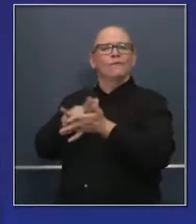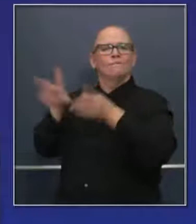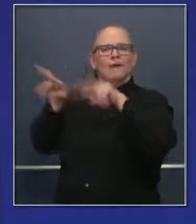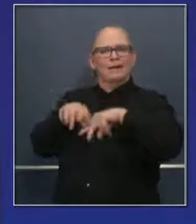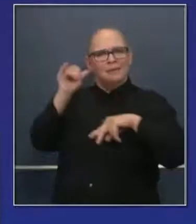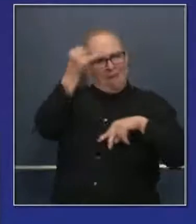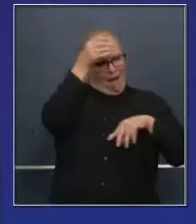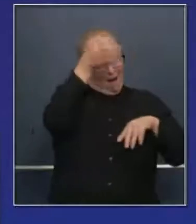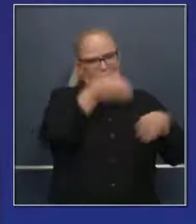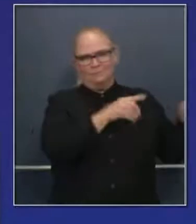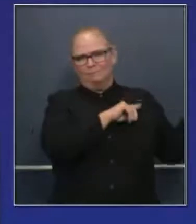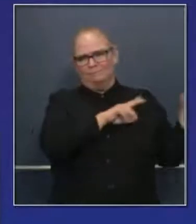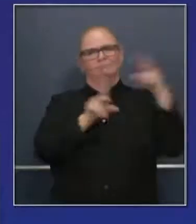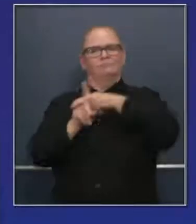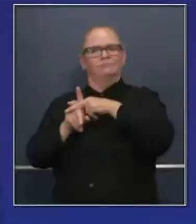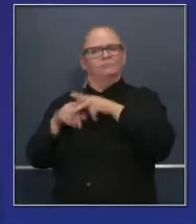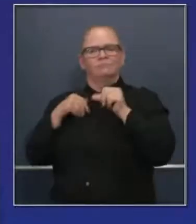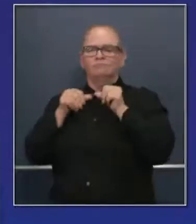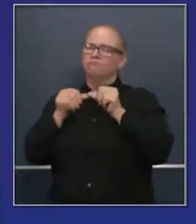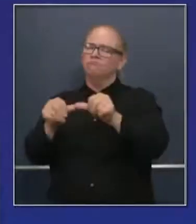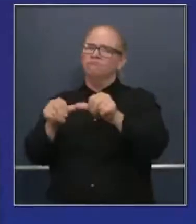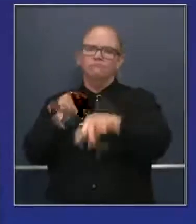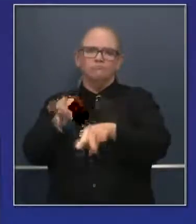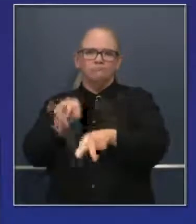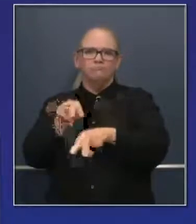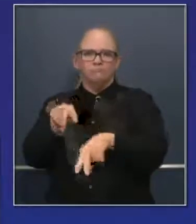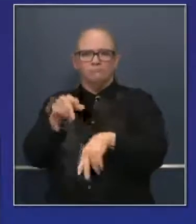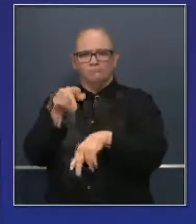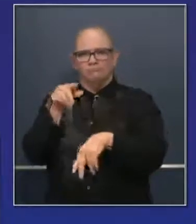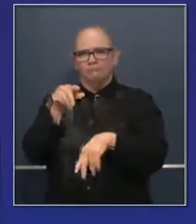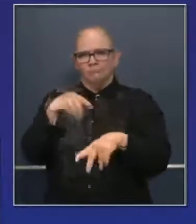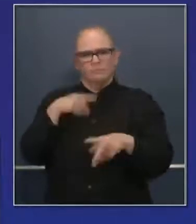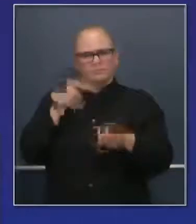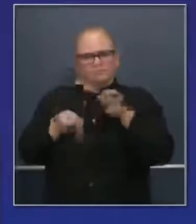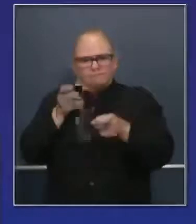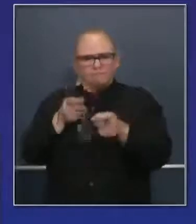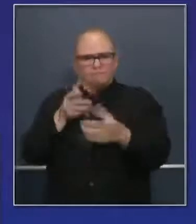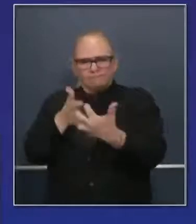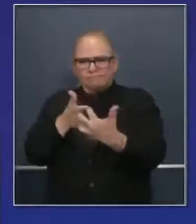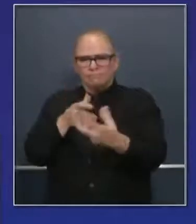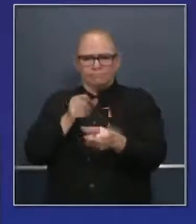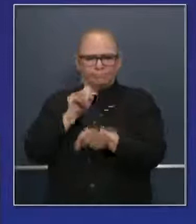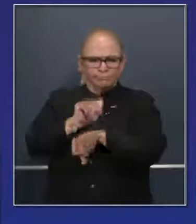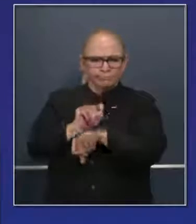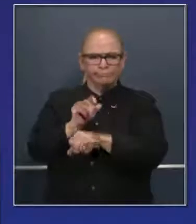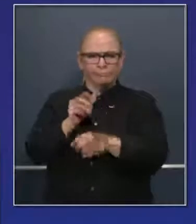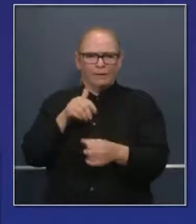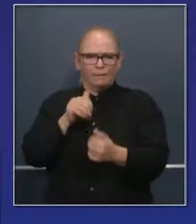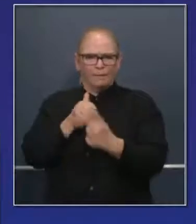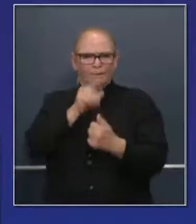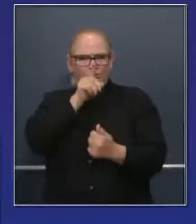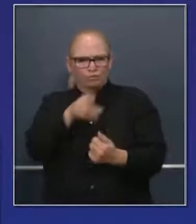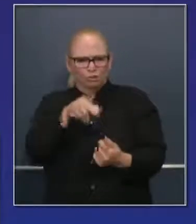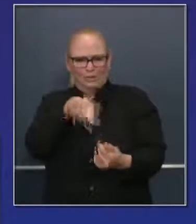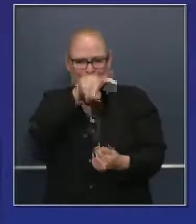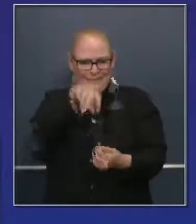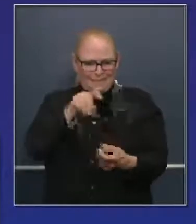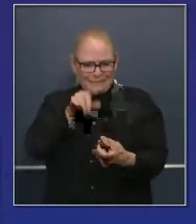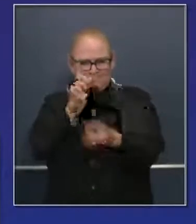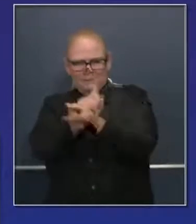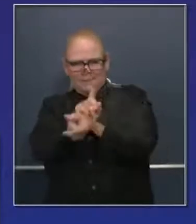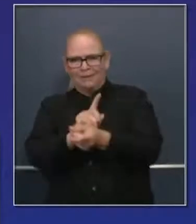There's a constancy to our focus. There's not just a passing interest in these efforts. They're not episodic. There's